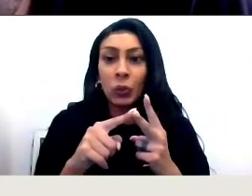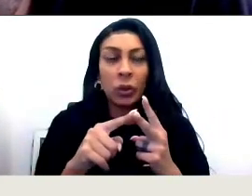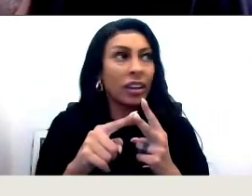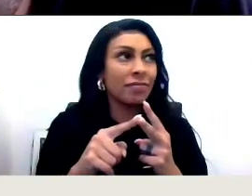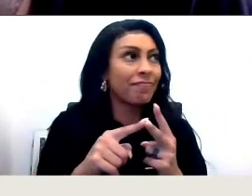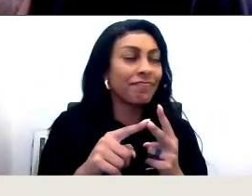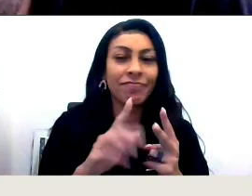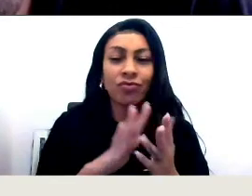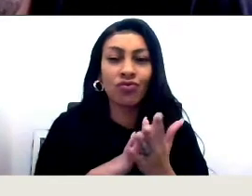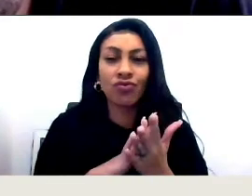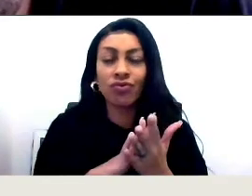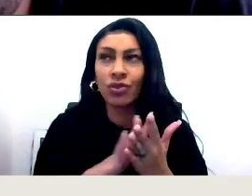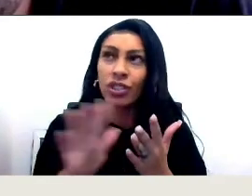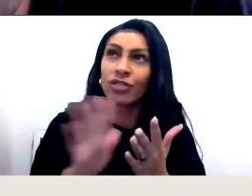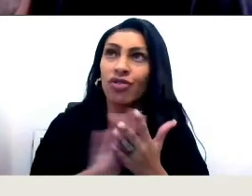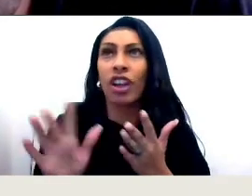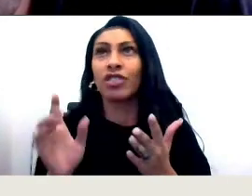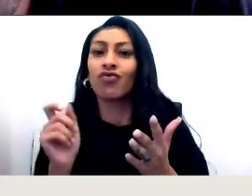very unusually